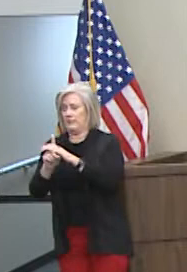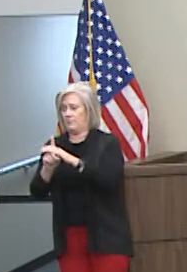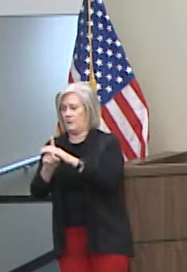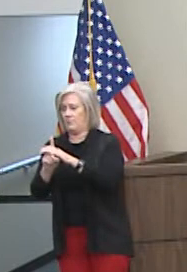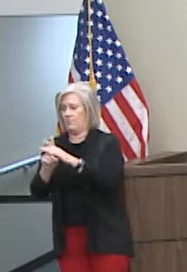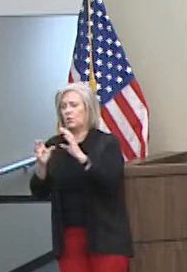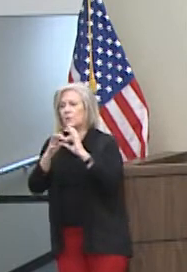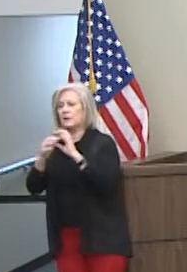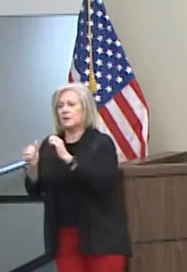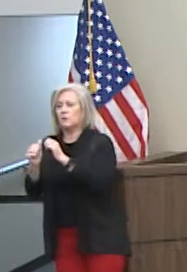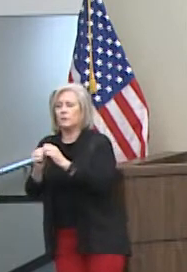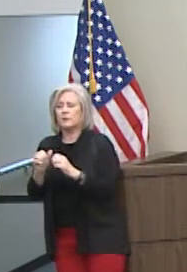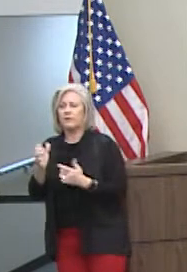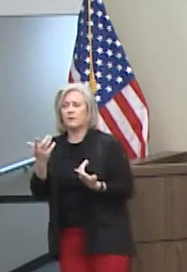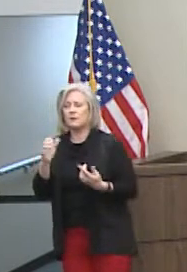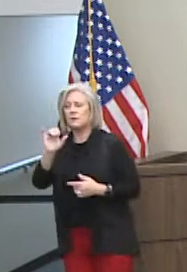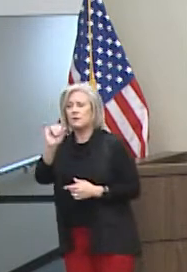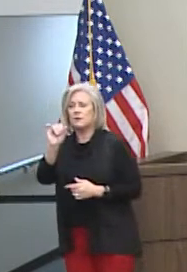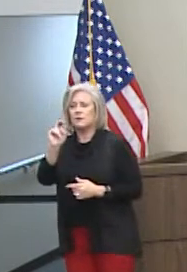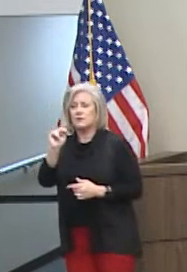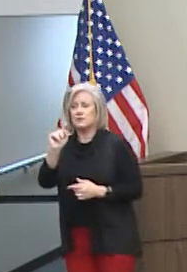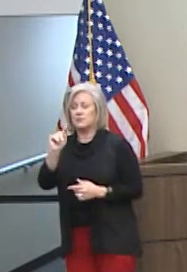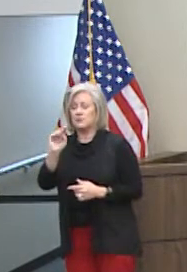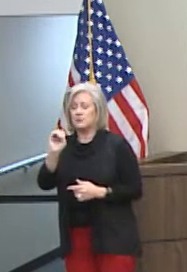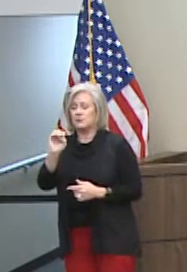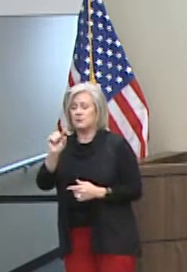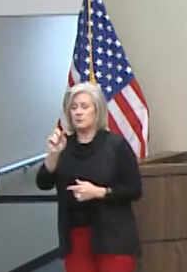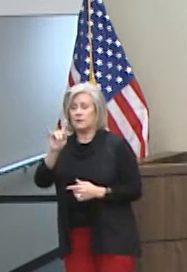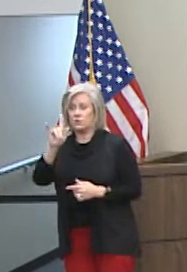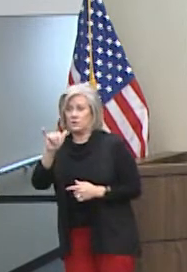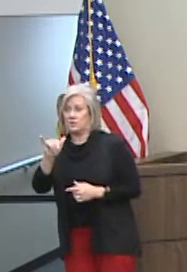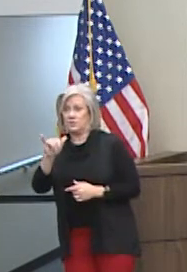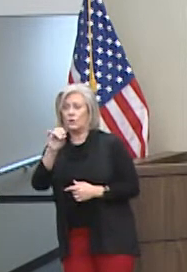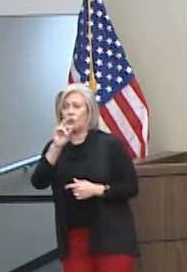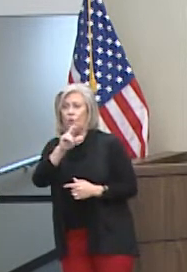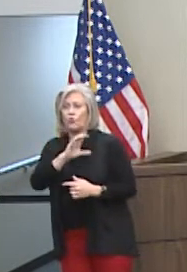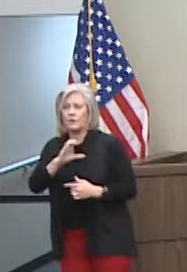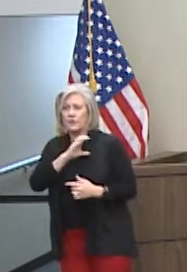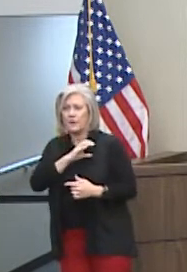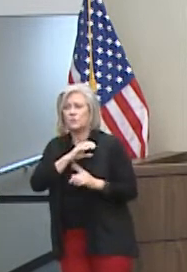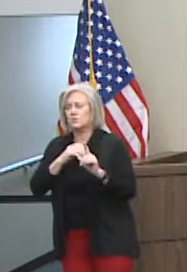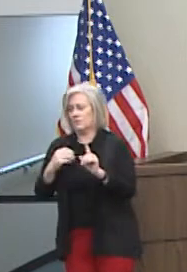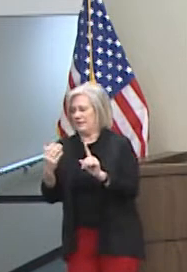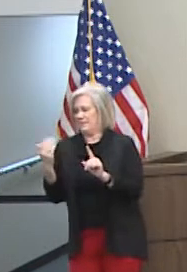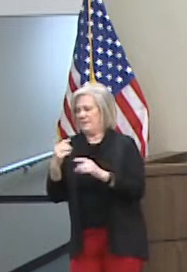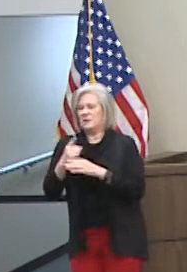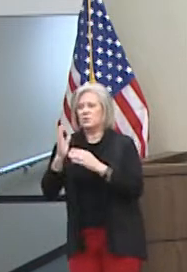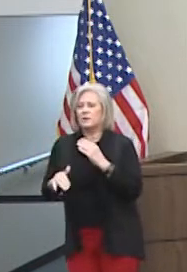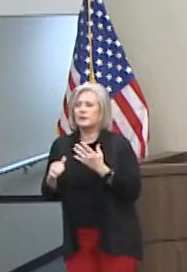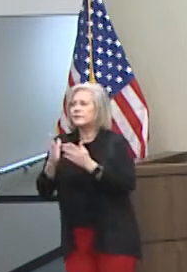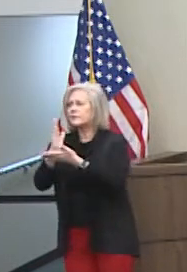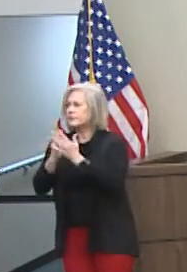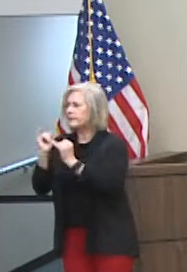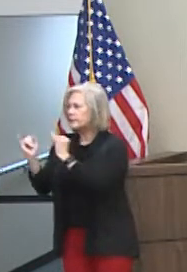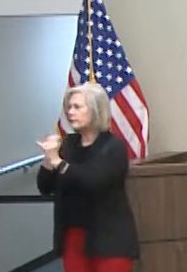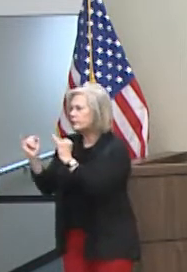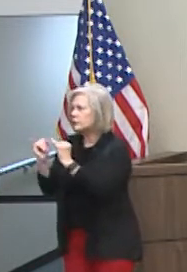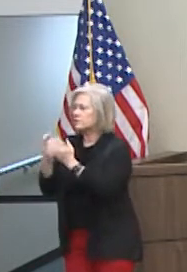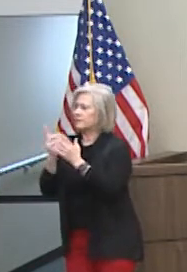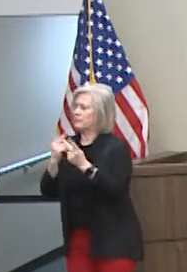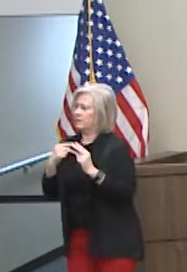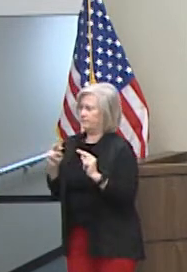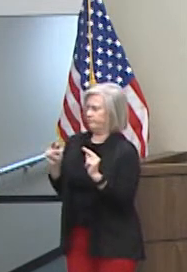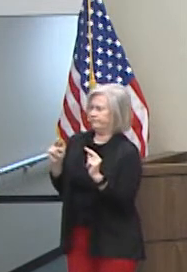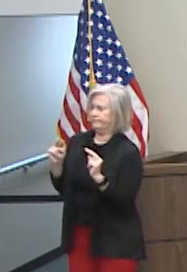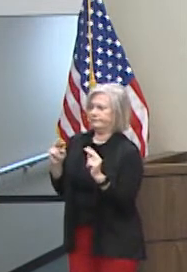integrity or character. And some of that was based on comments made in some interviews over the weekend. For some people, that concern may have arose